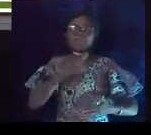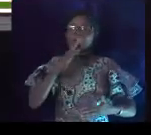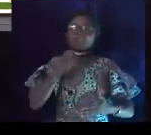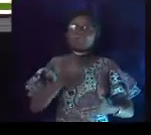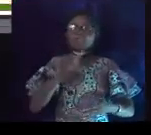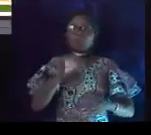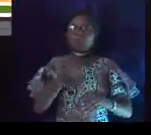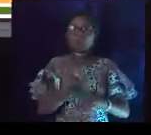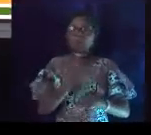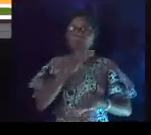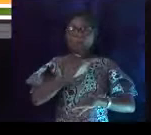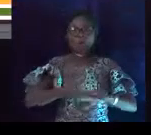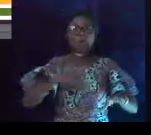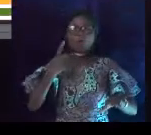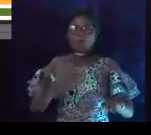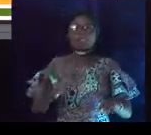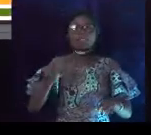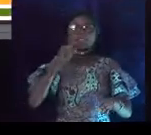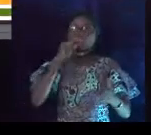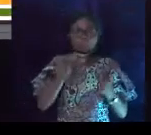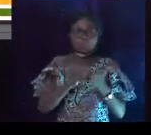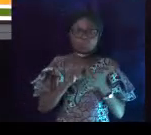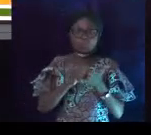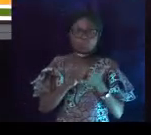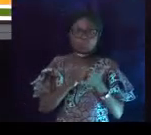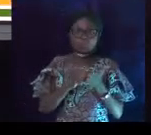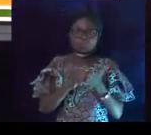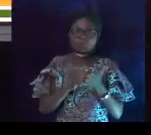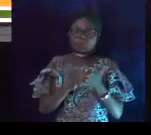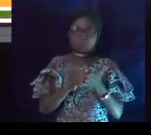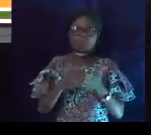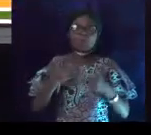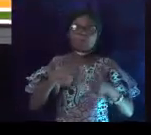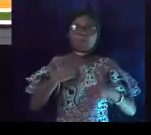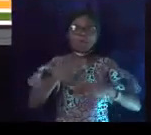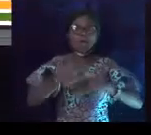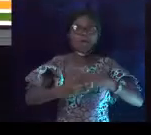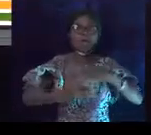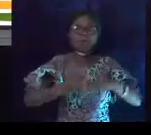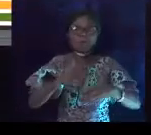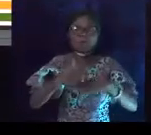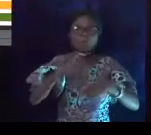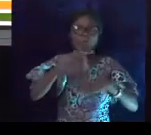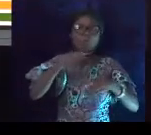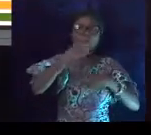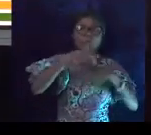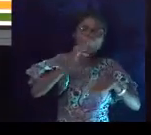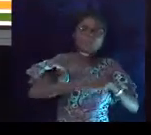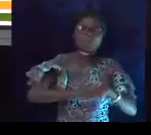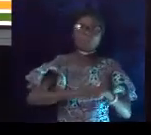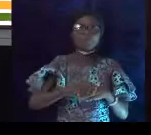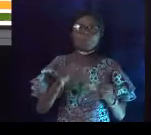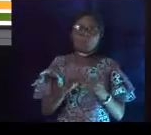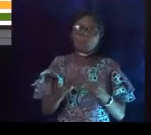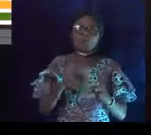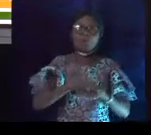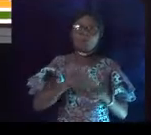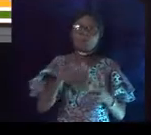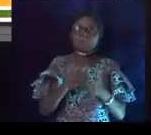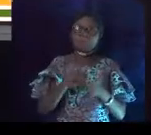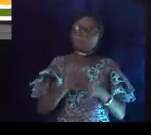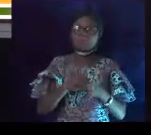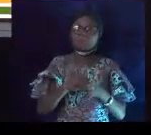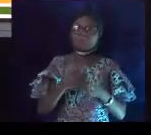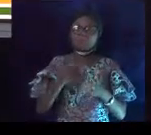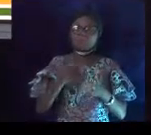baby is called chicks, and we also talked a lot on chickens. So we are moving further to discuss more. We want to